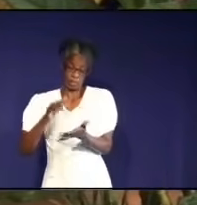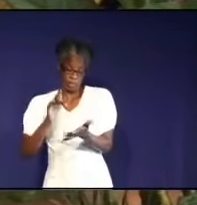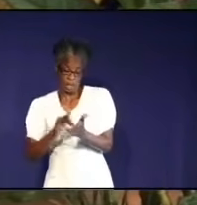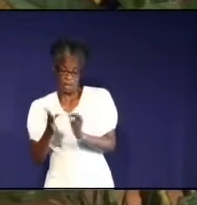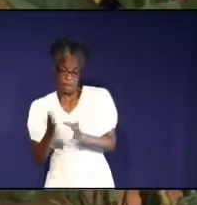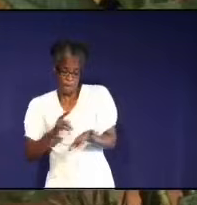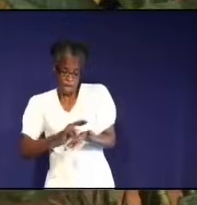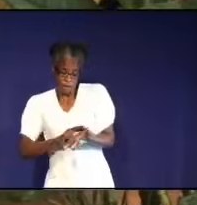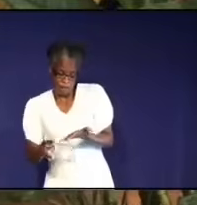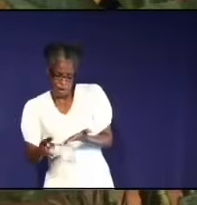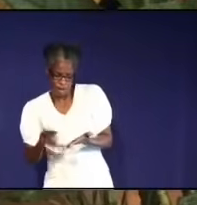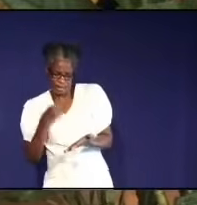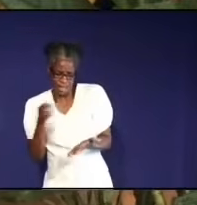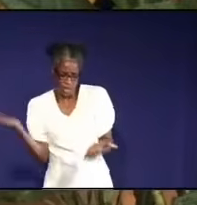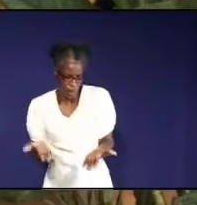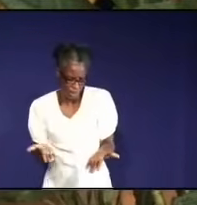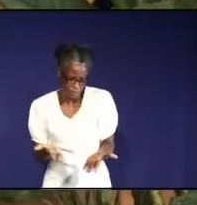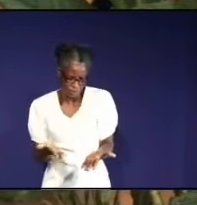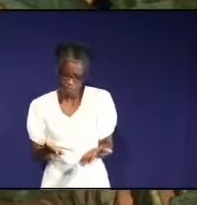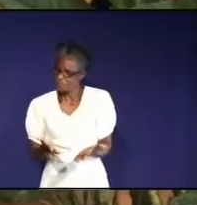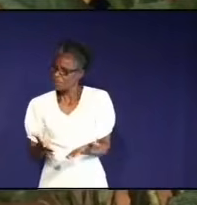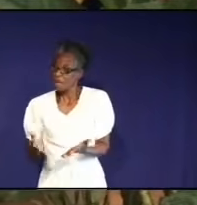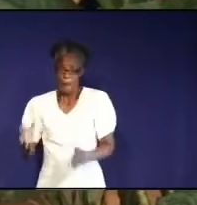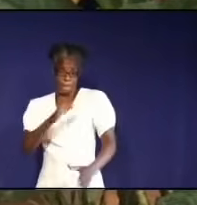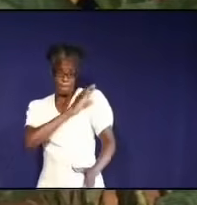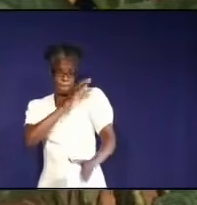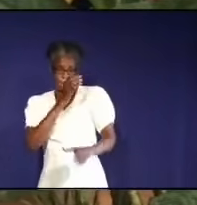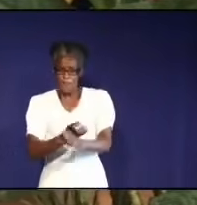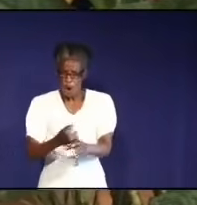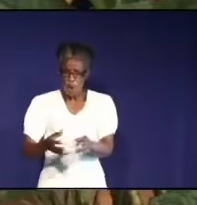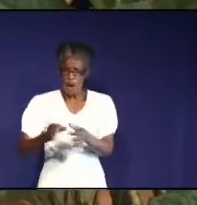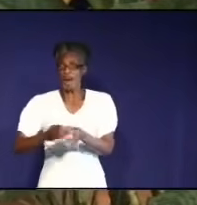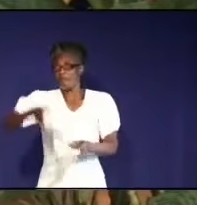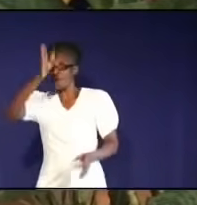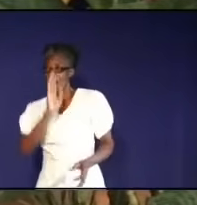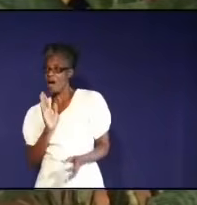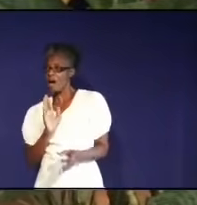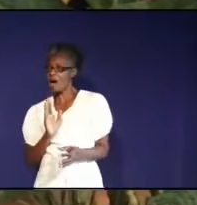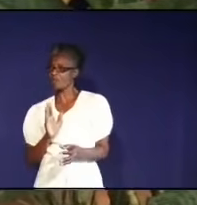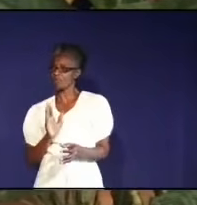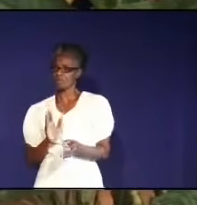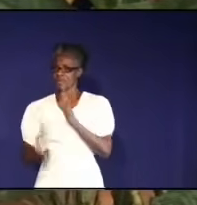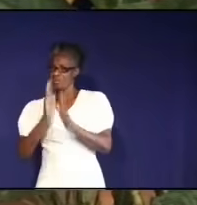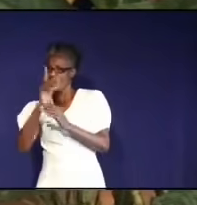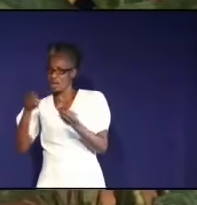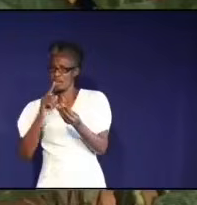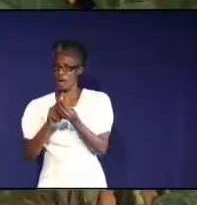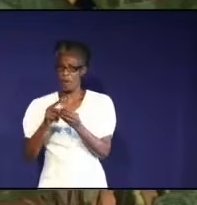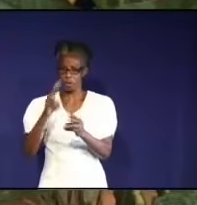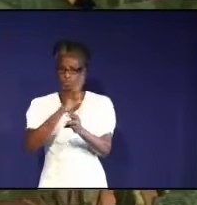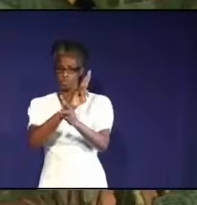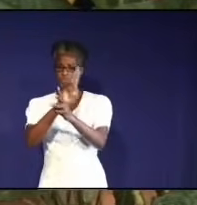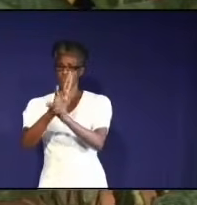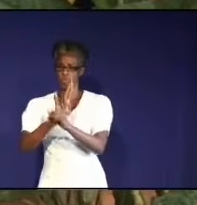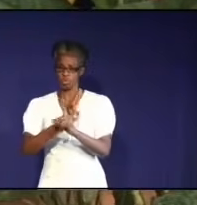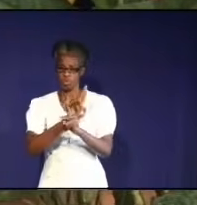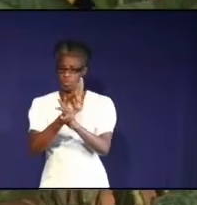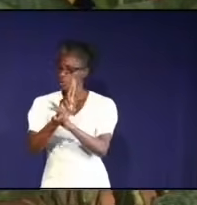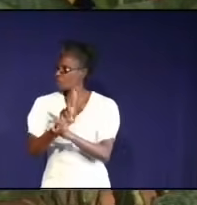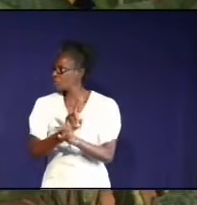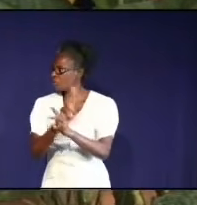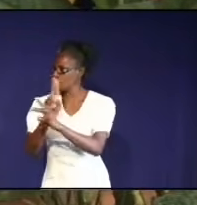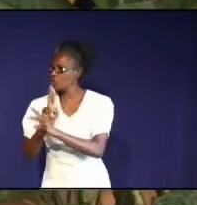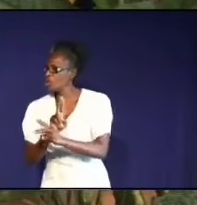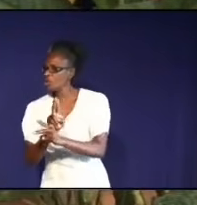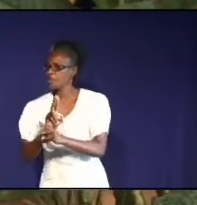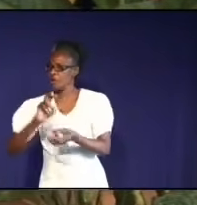the sovereignty of the power of Elohim addressing universal cataclysmic